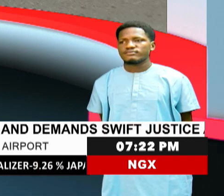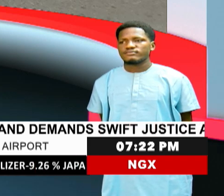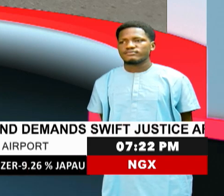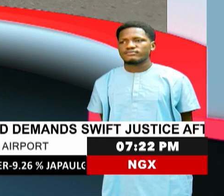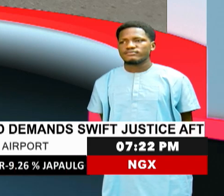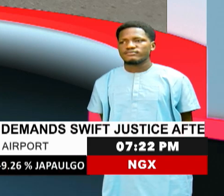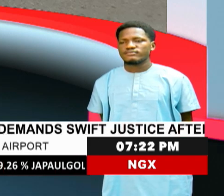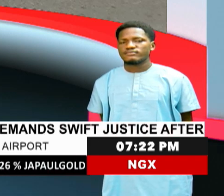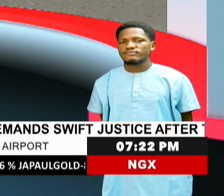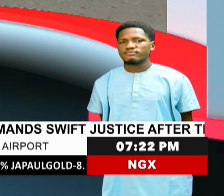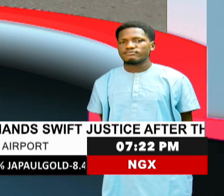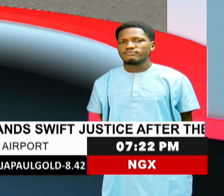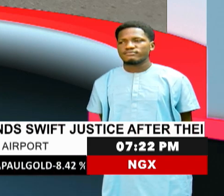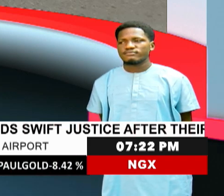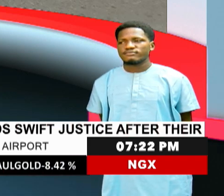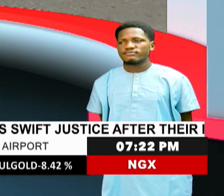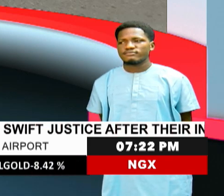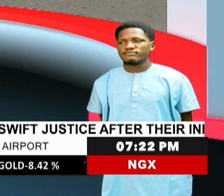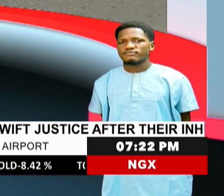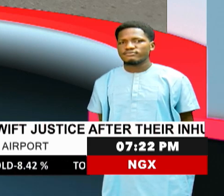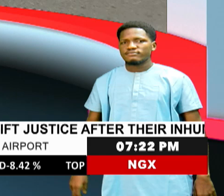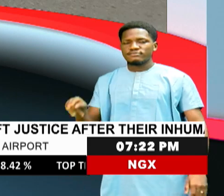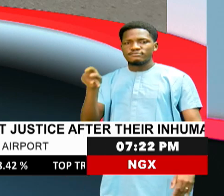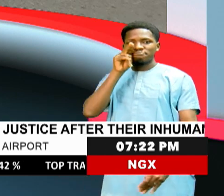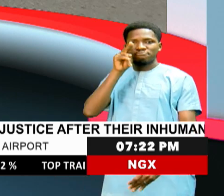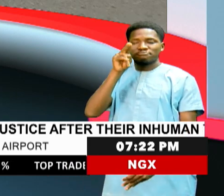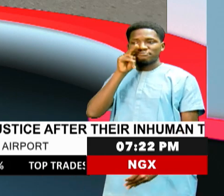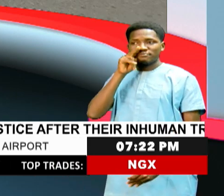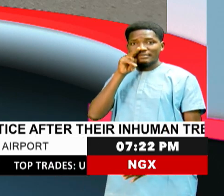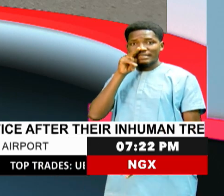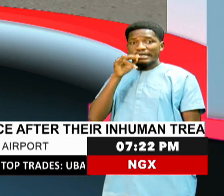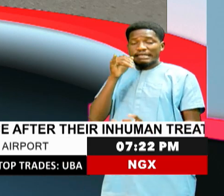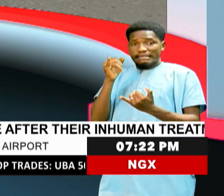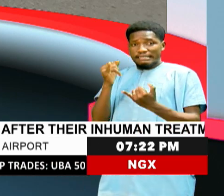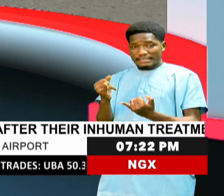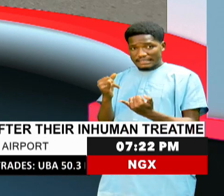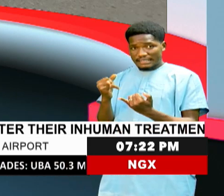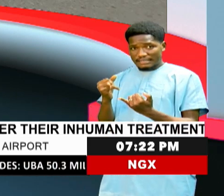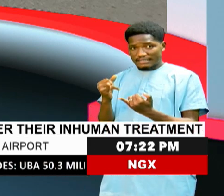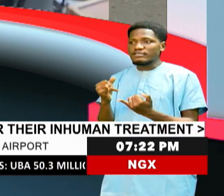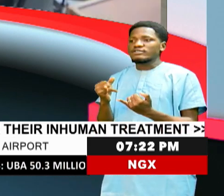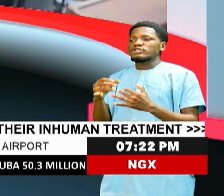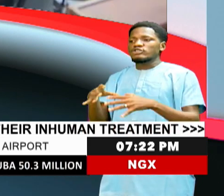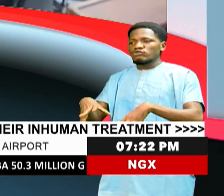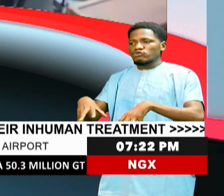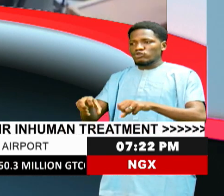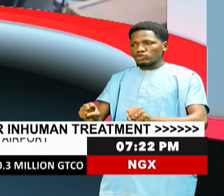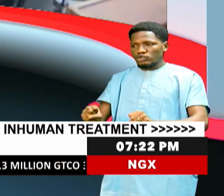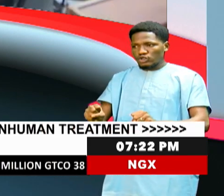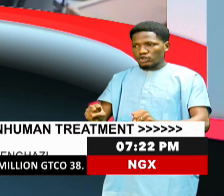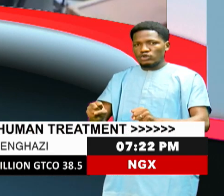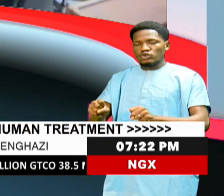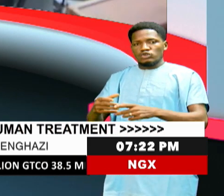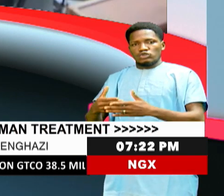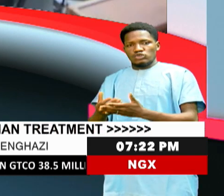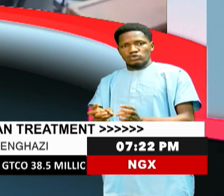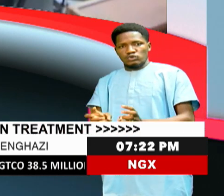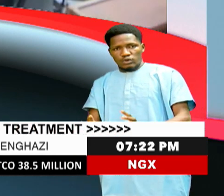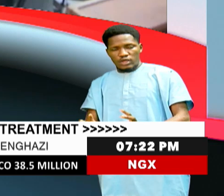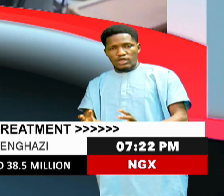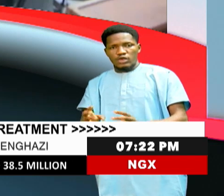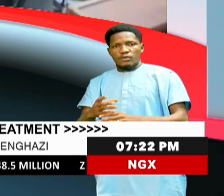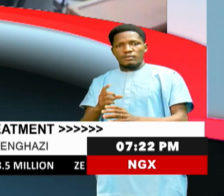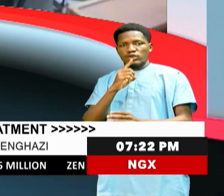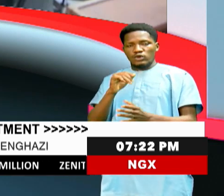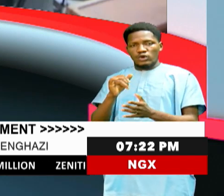Now, Nigeria is taking new steps to ensure that conflict resolution is no longer a commerce affair,